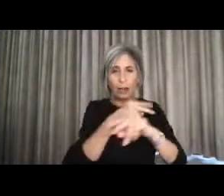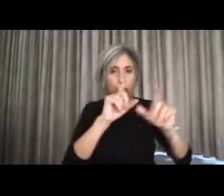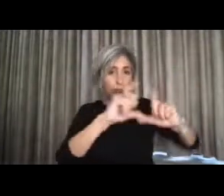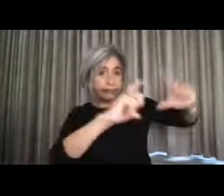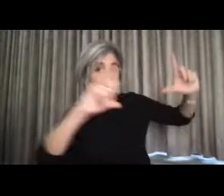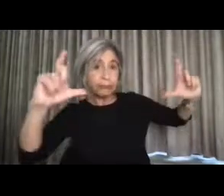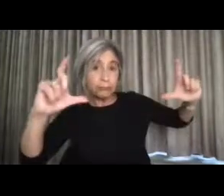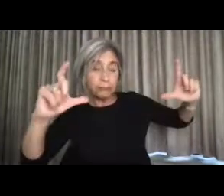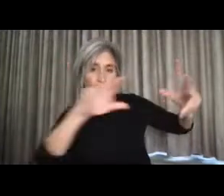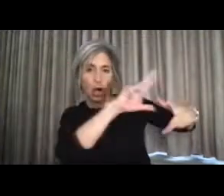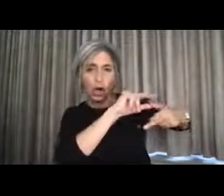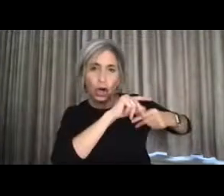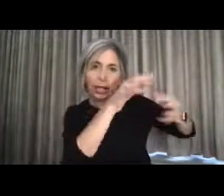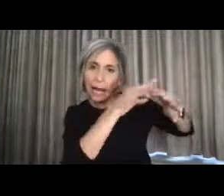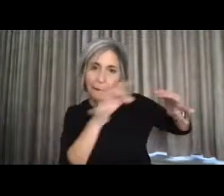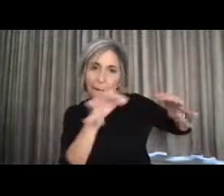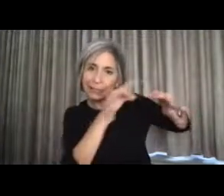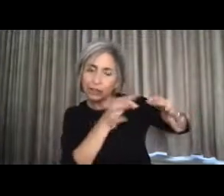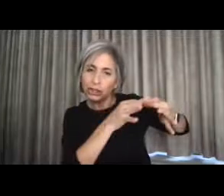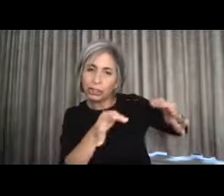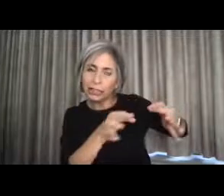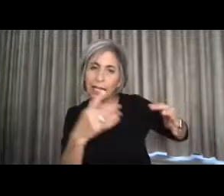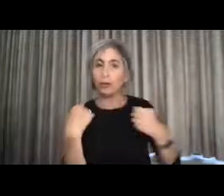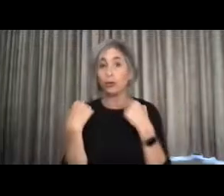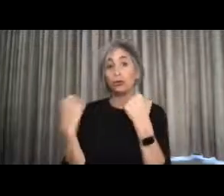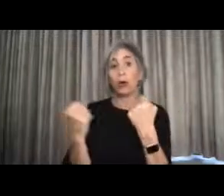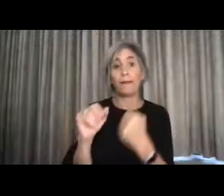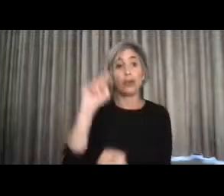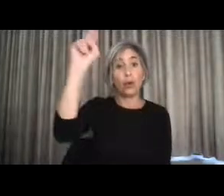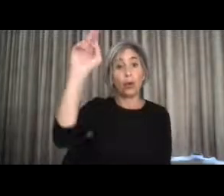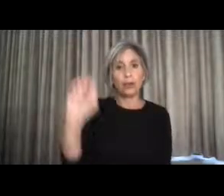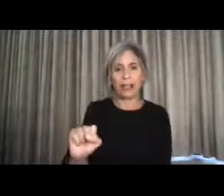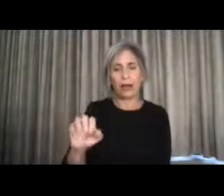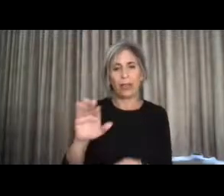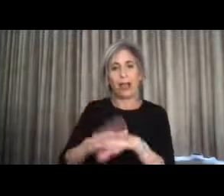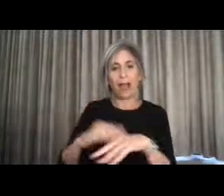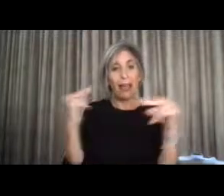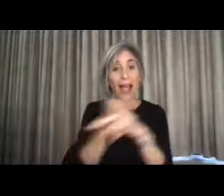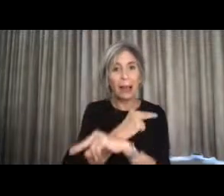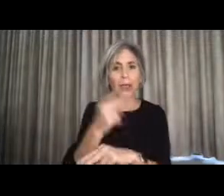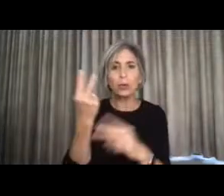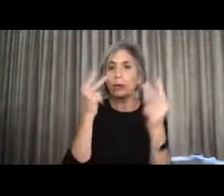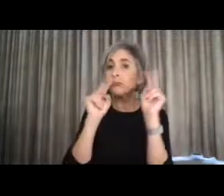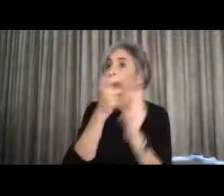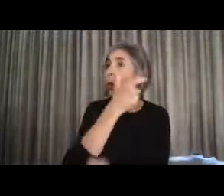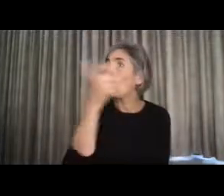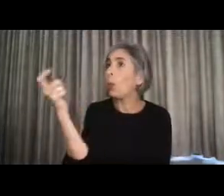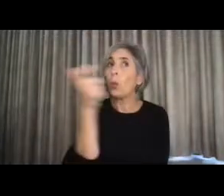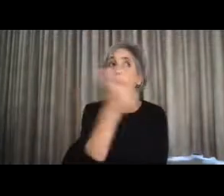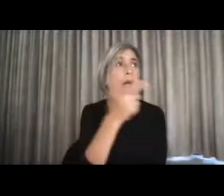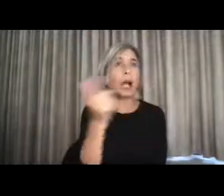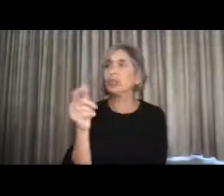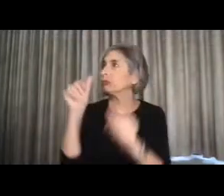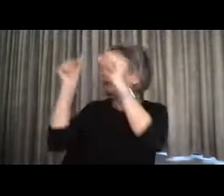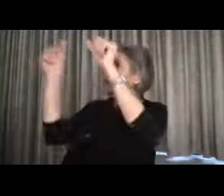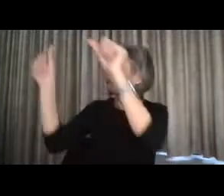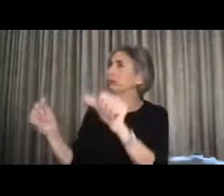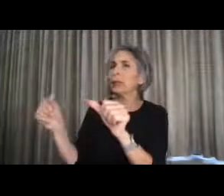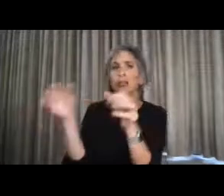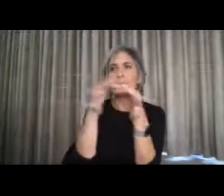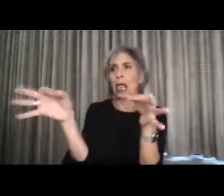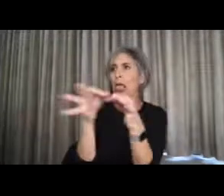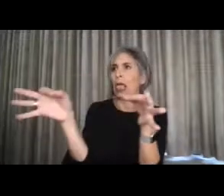hurricane messaging. So when you're riding either north or south on I-95, you'll see you can watch for the billboards, as well as our electronic signs,